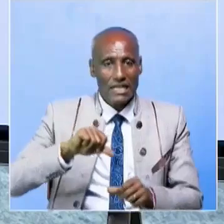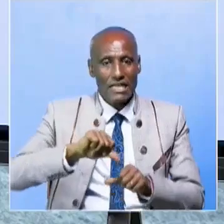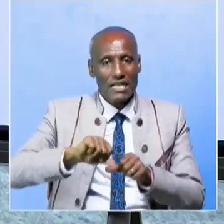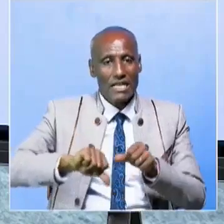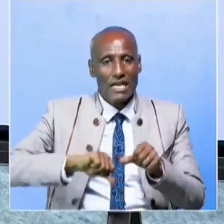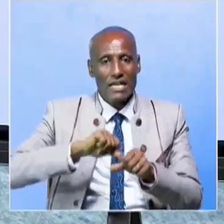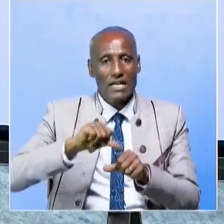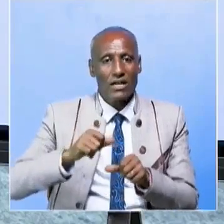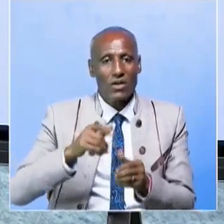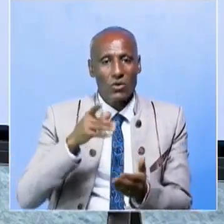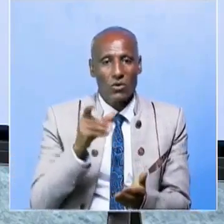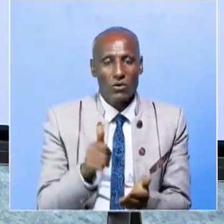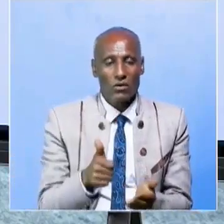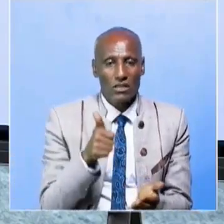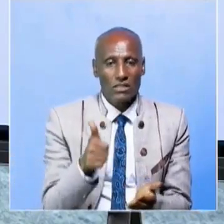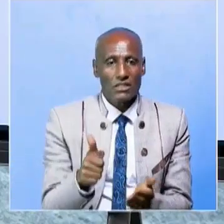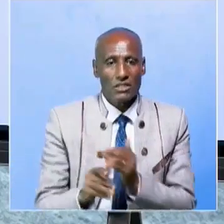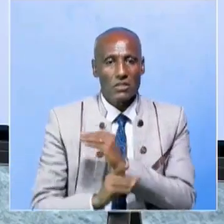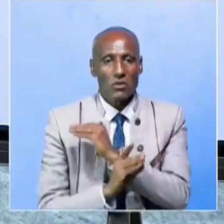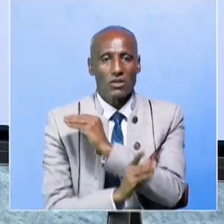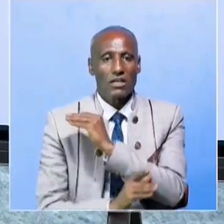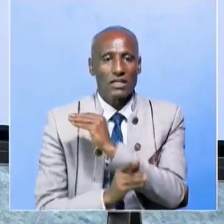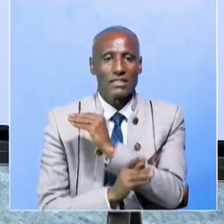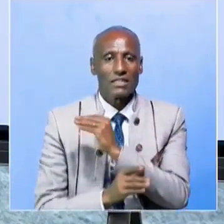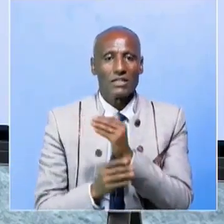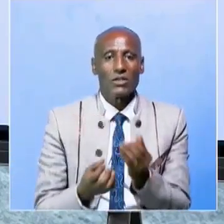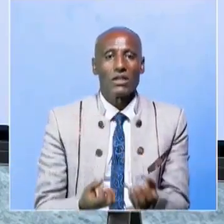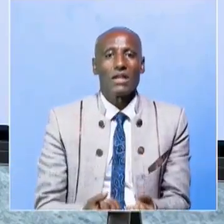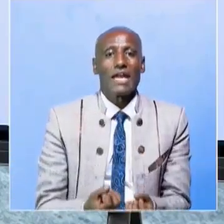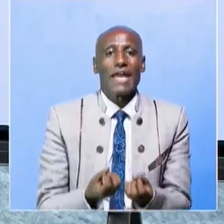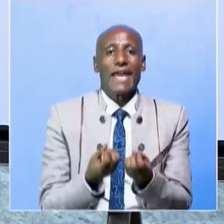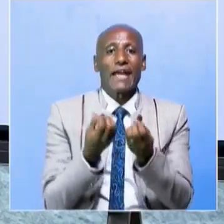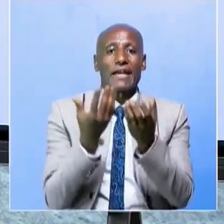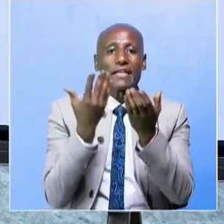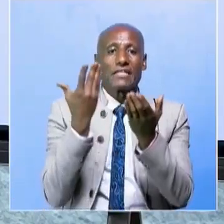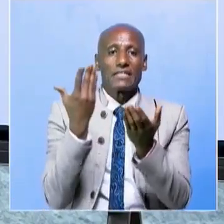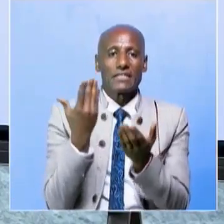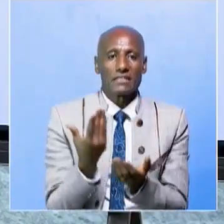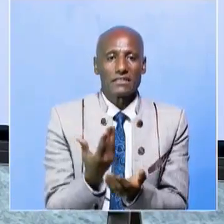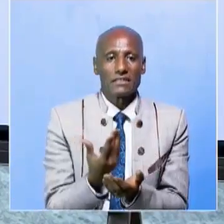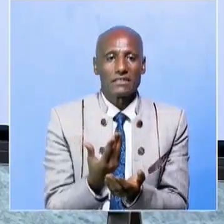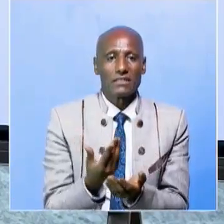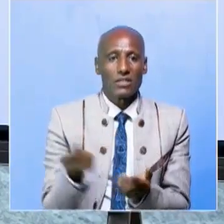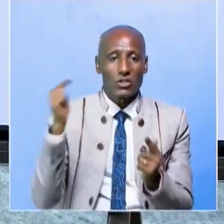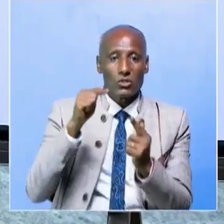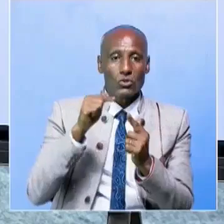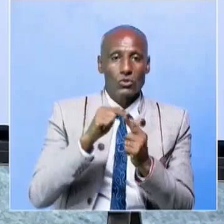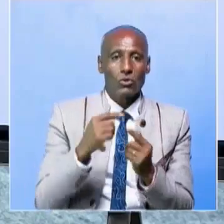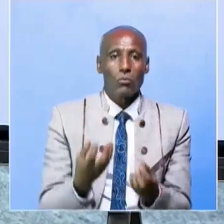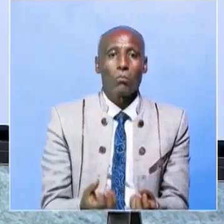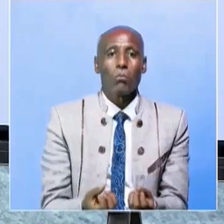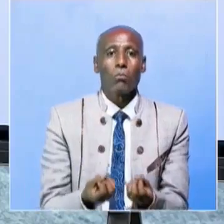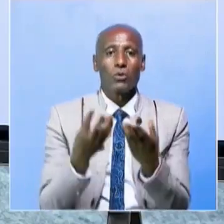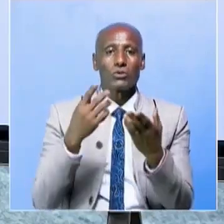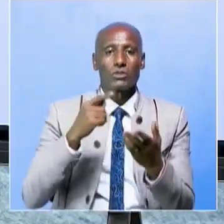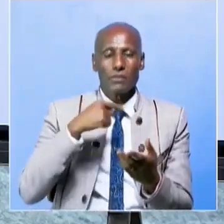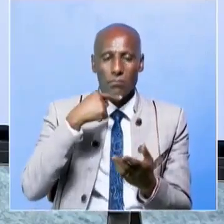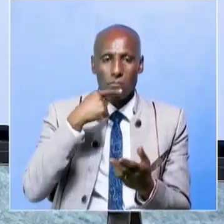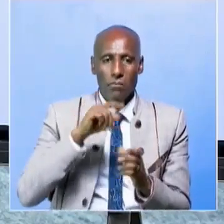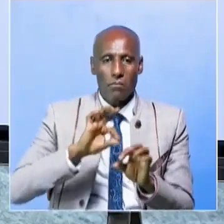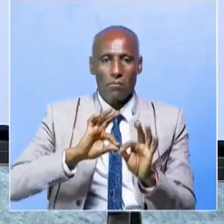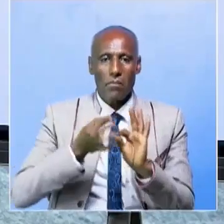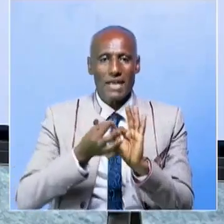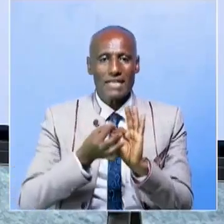certain city or country is increasing. So to boost means the act of